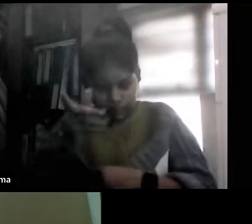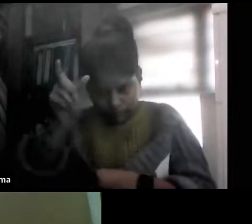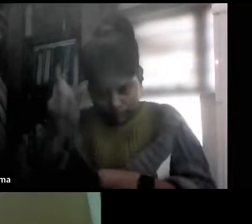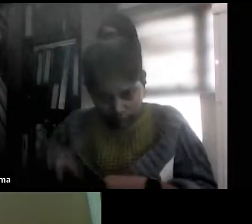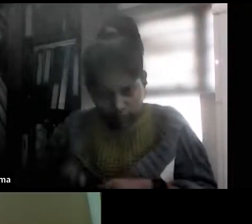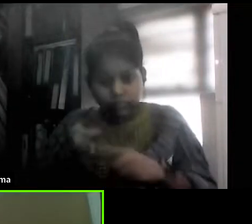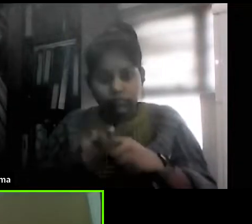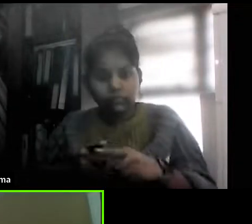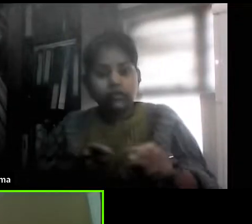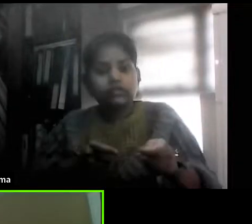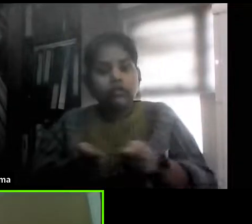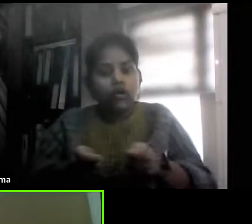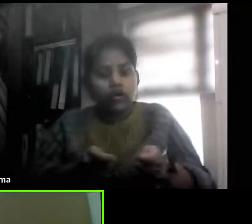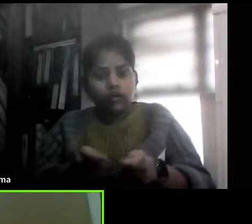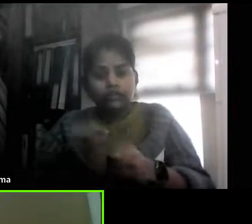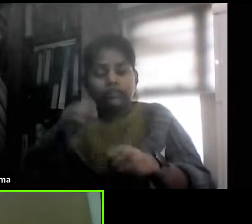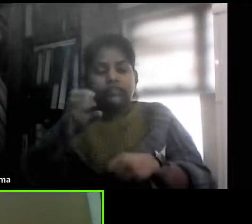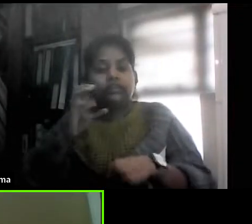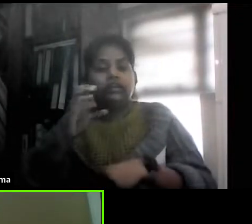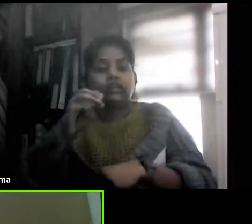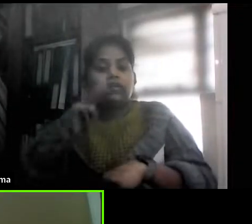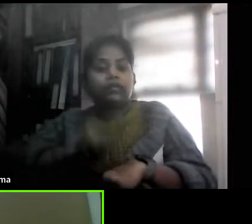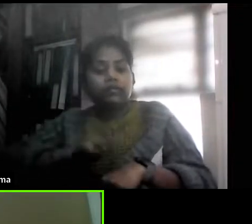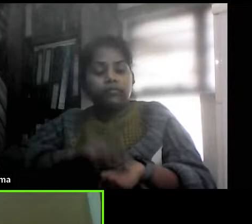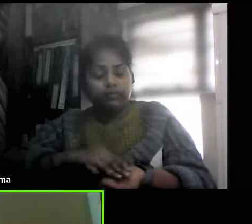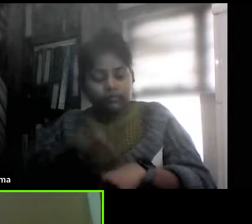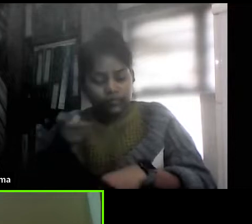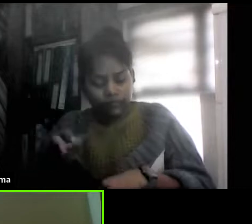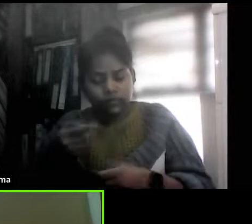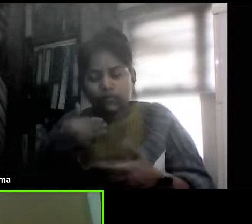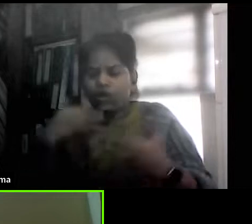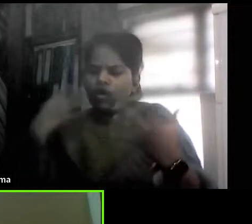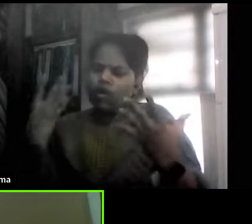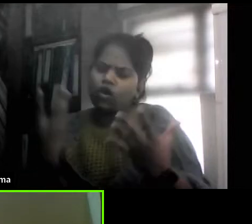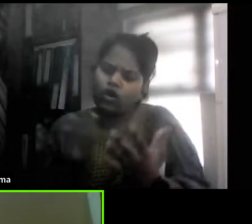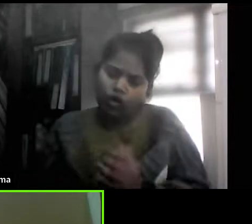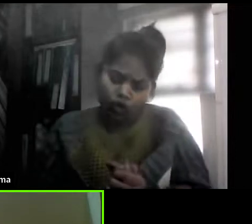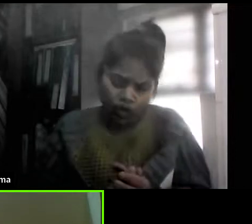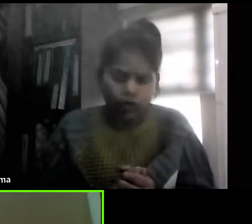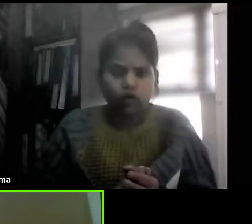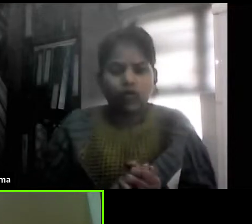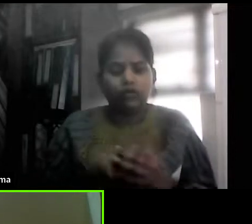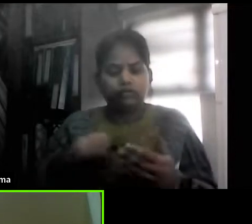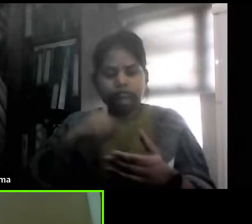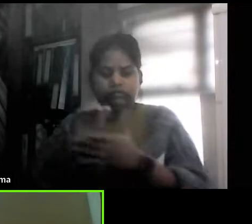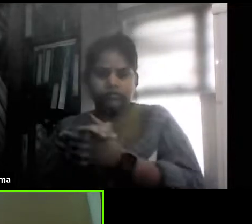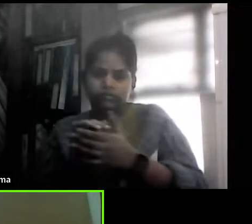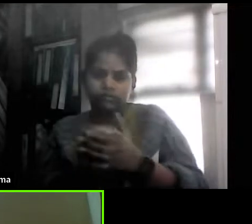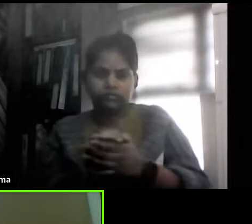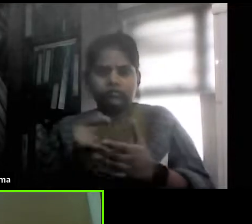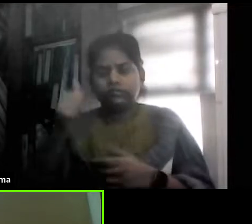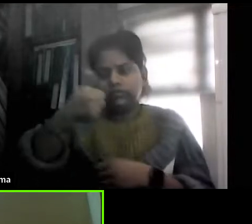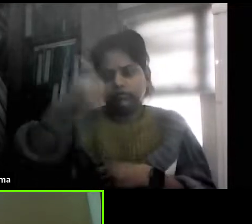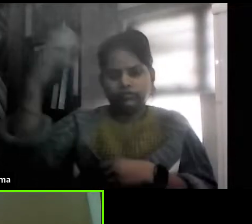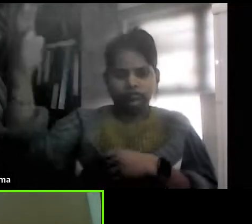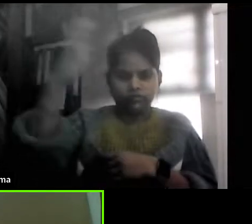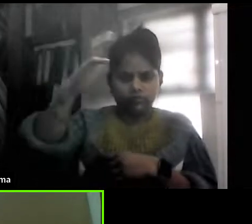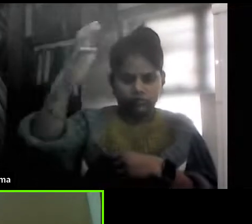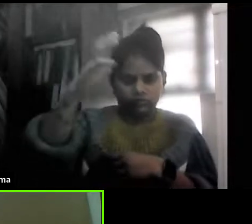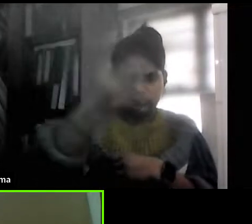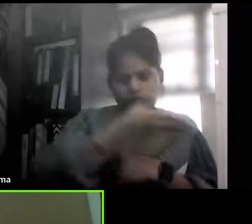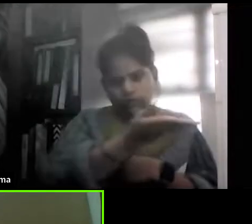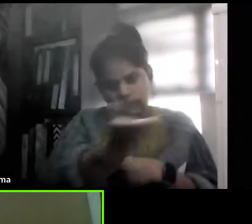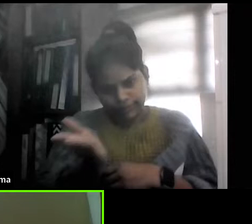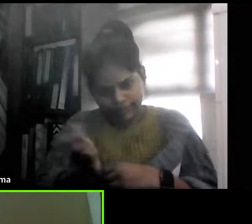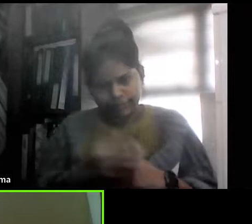members, and co-presenters, and other friends. Very good afternoon to everyone.